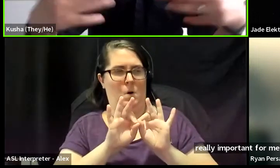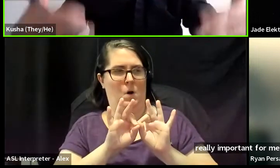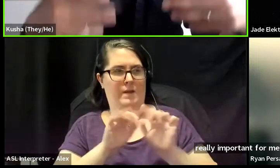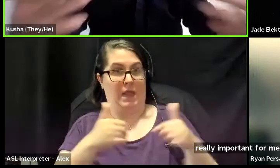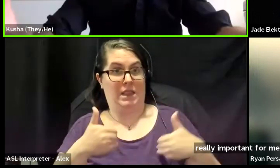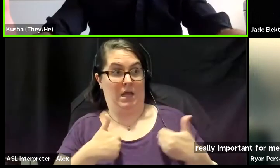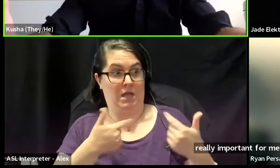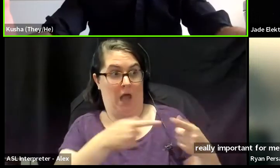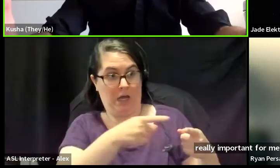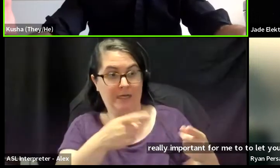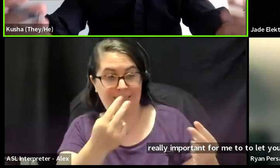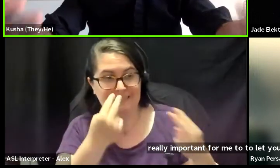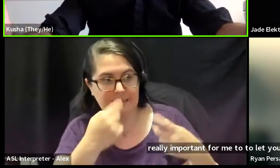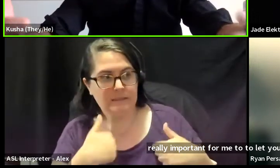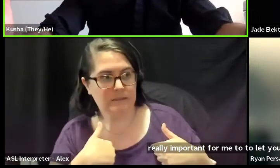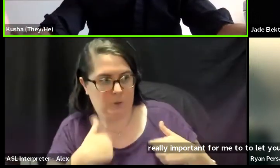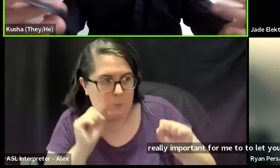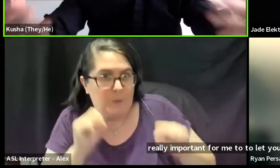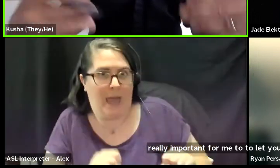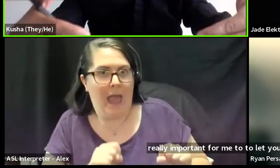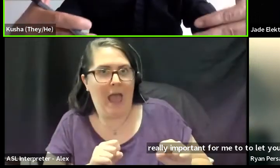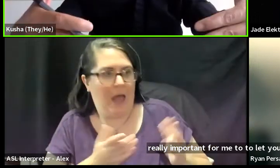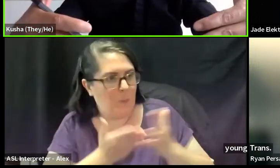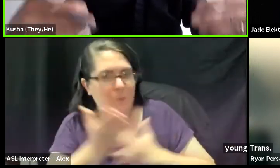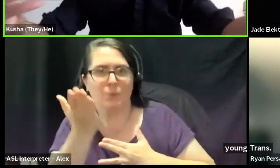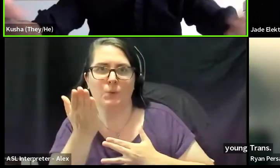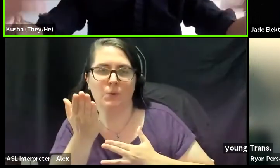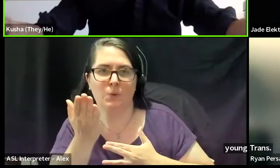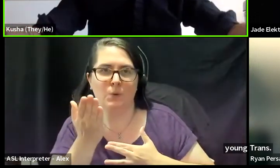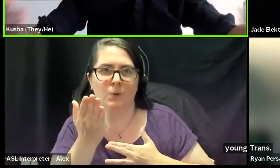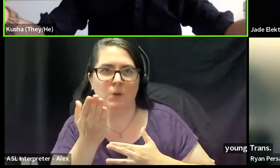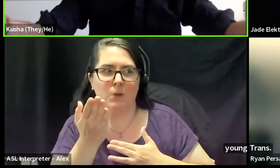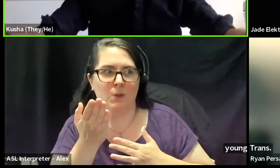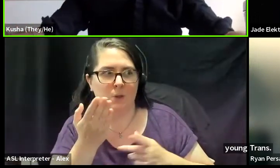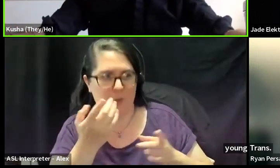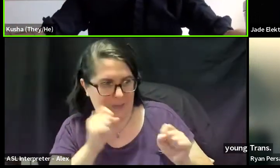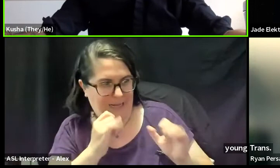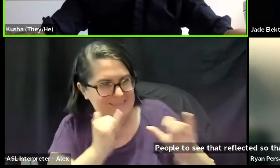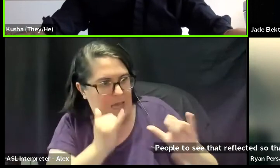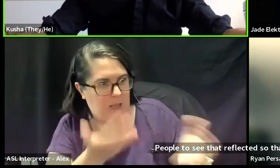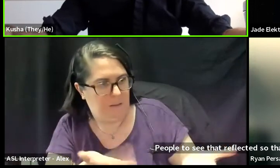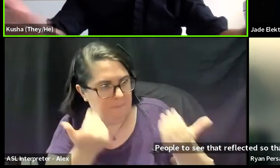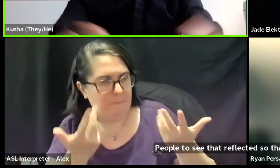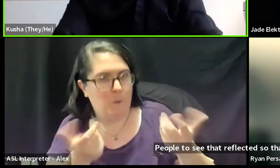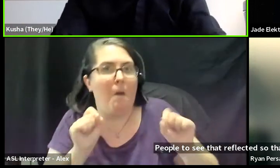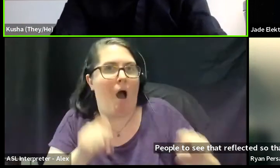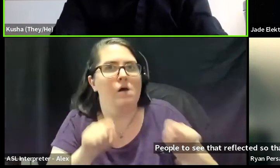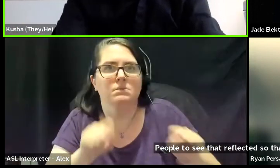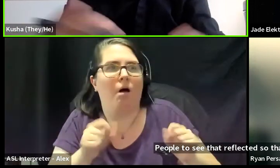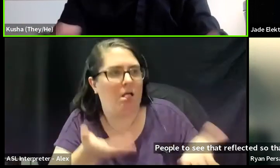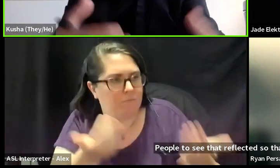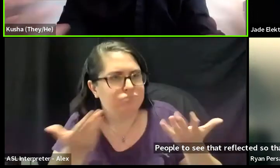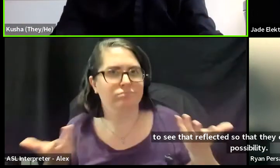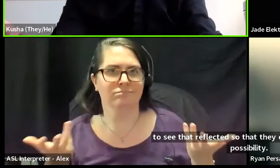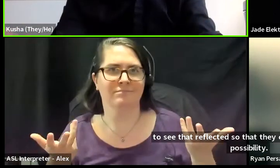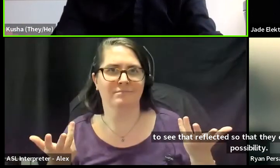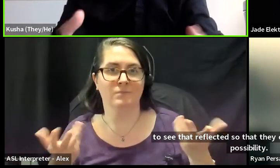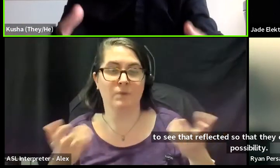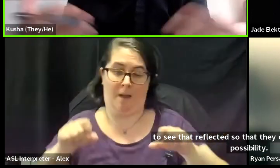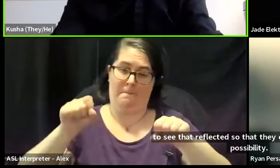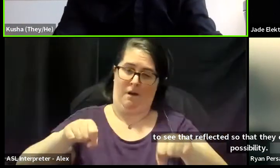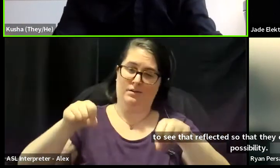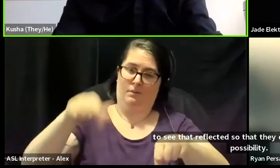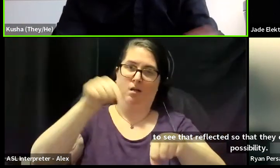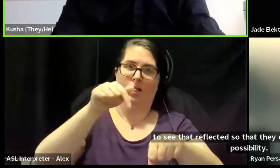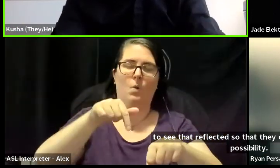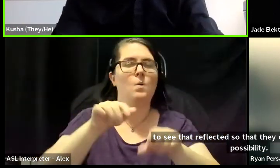that, young trans people, to see that reflected so that they could see there's possibilities. So I think possibilities and hope